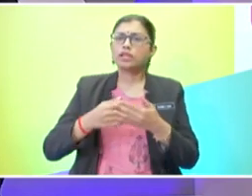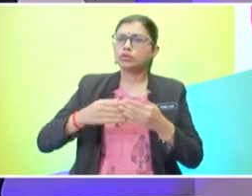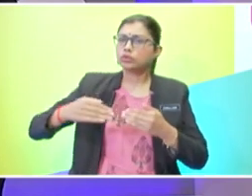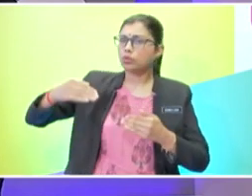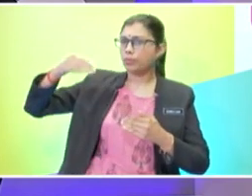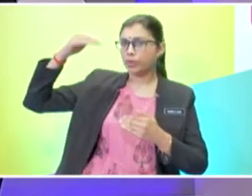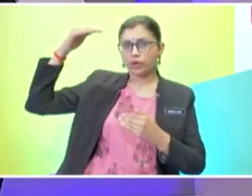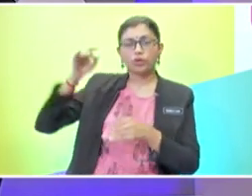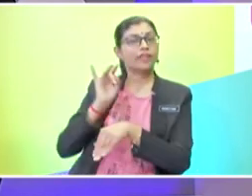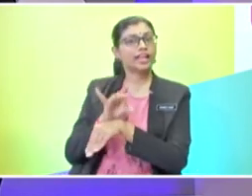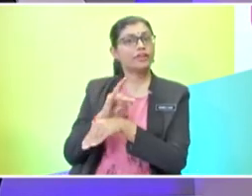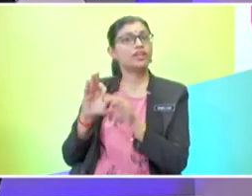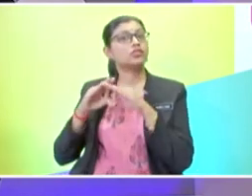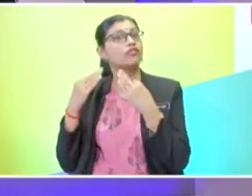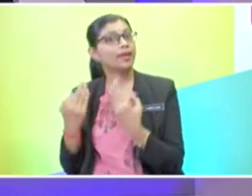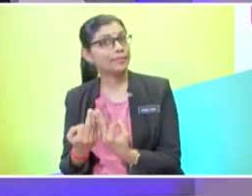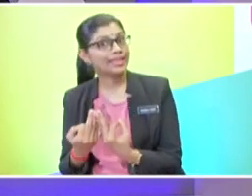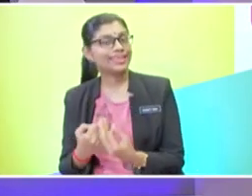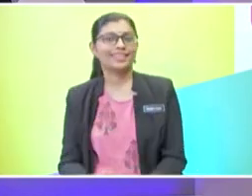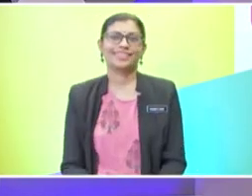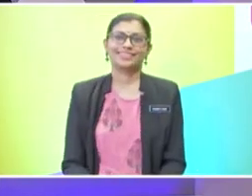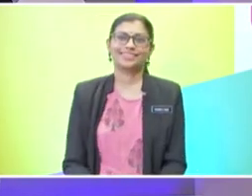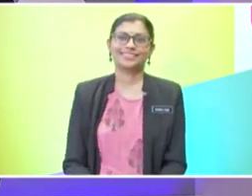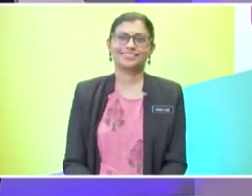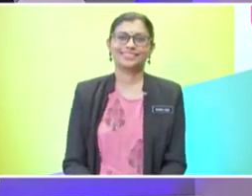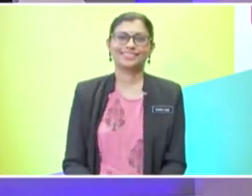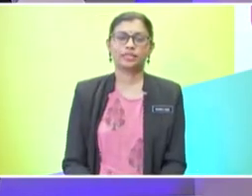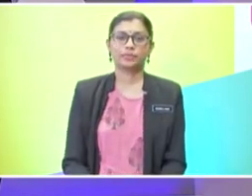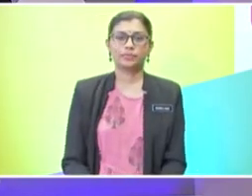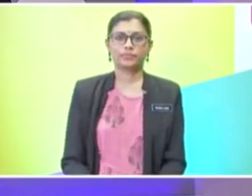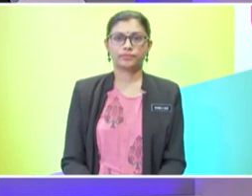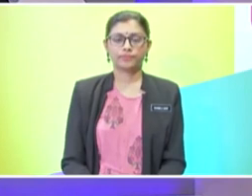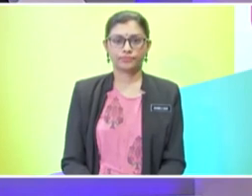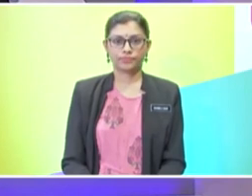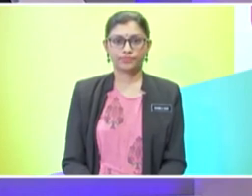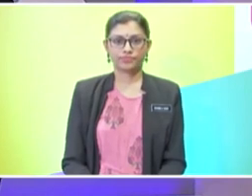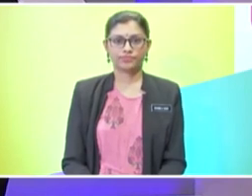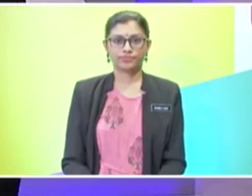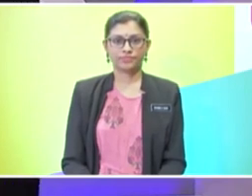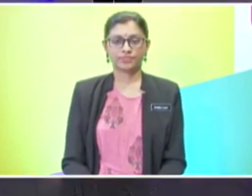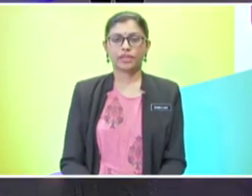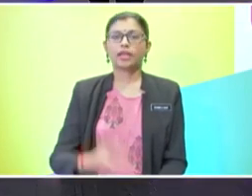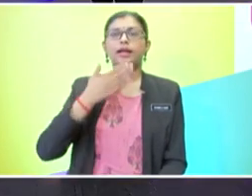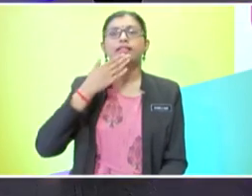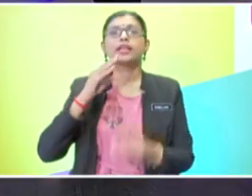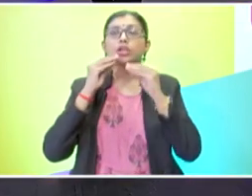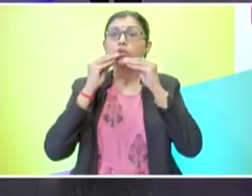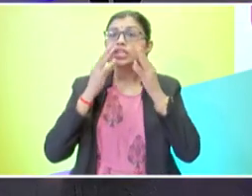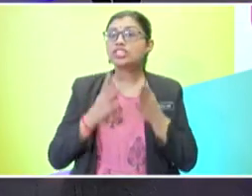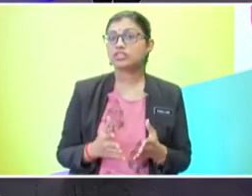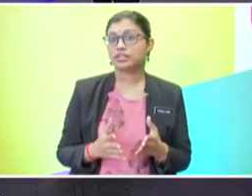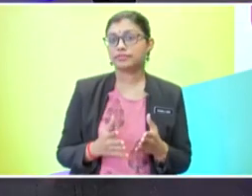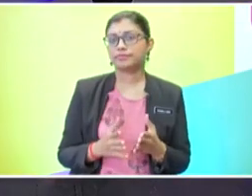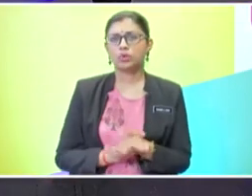family, and then try to be a good entrepreneur in future. Thank you so much, teacher. And what about my